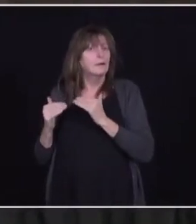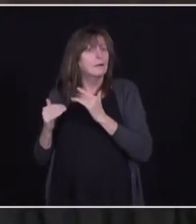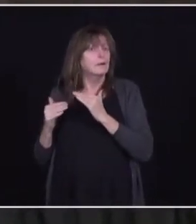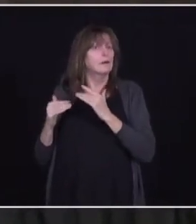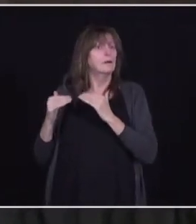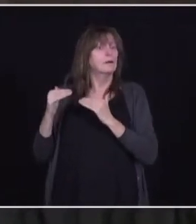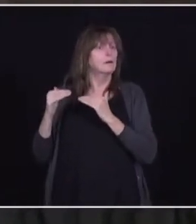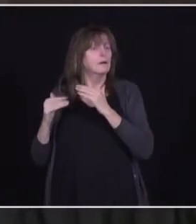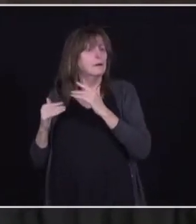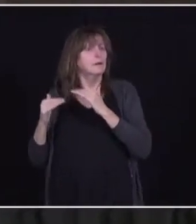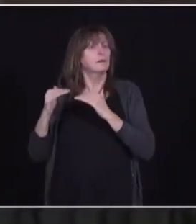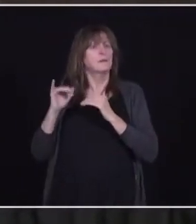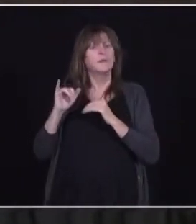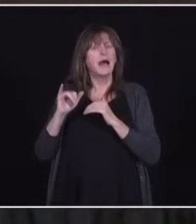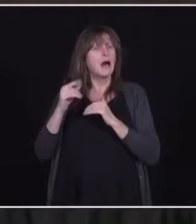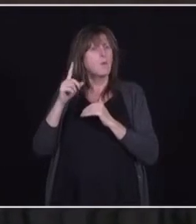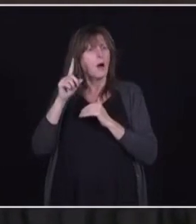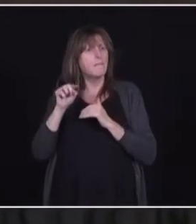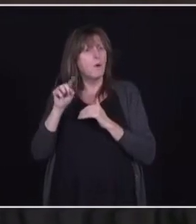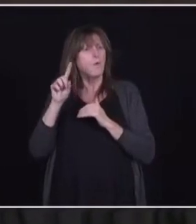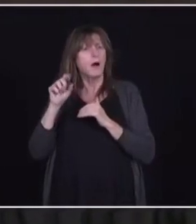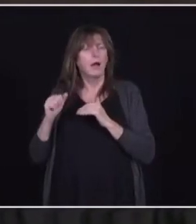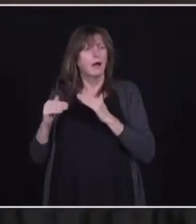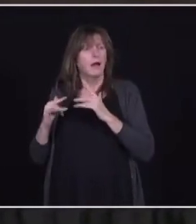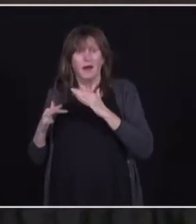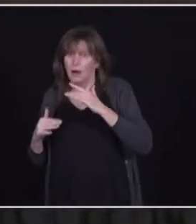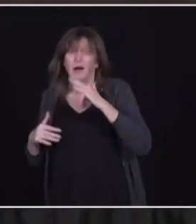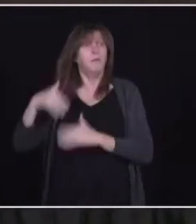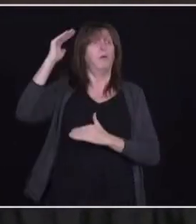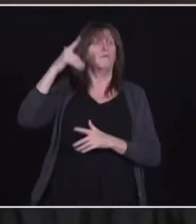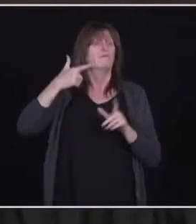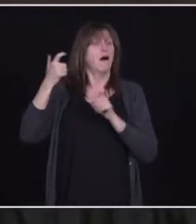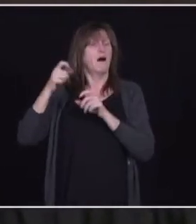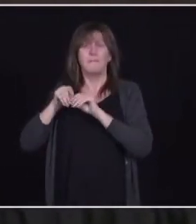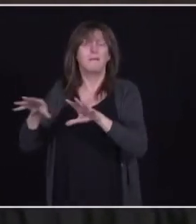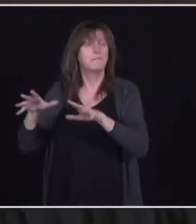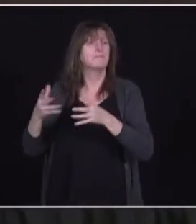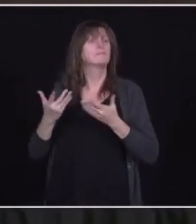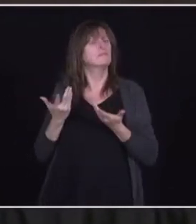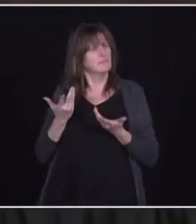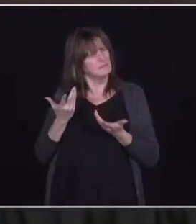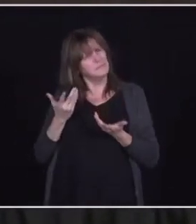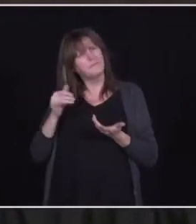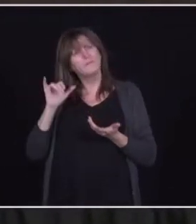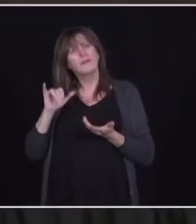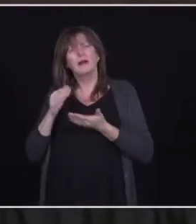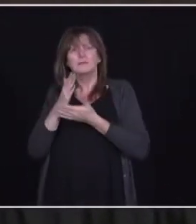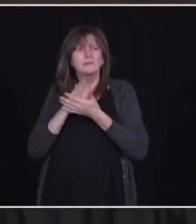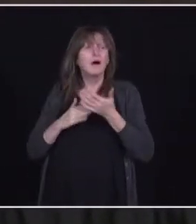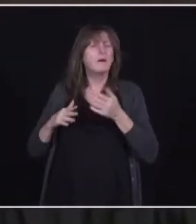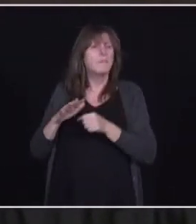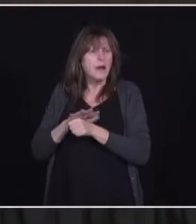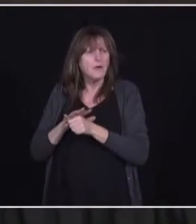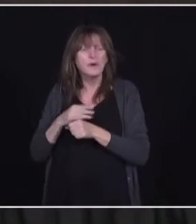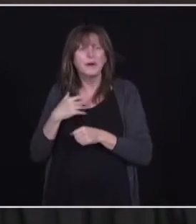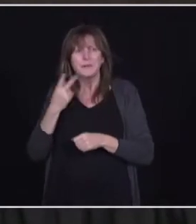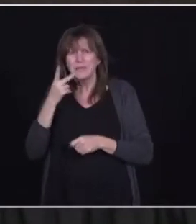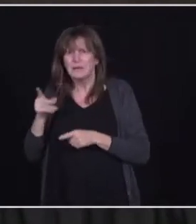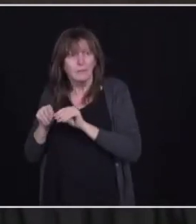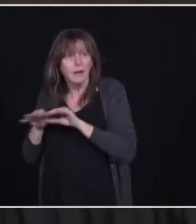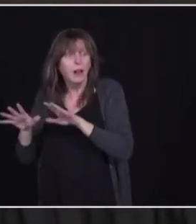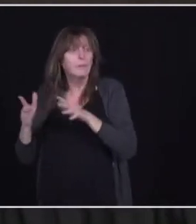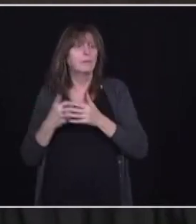increase exponentially very, very quickly. And so that's what we're seeing in some parts of Ontario. And so have we acted quickly